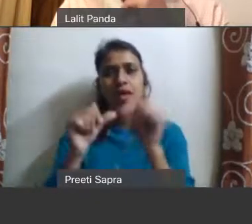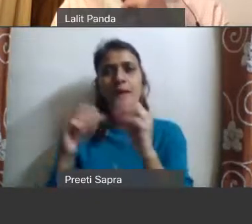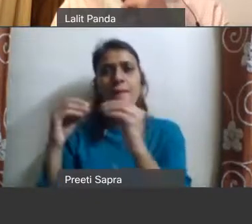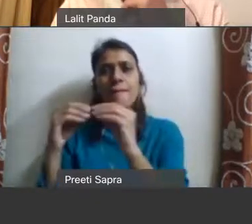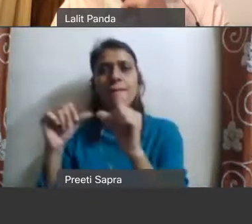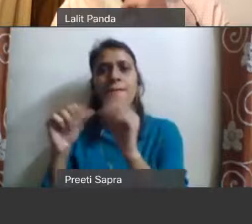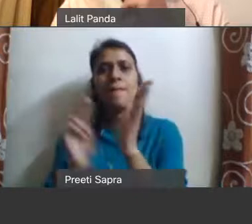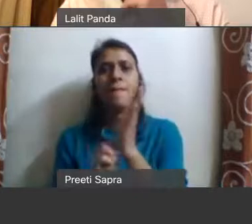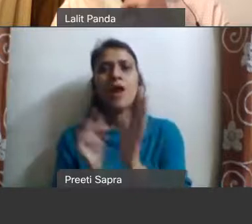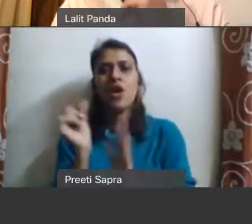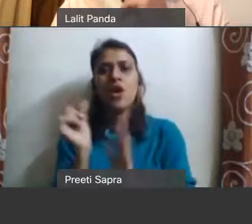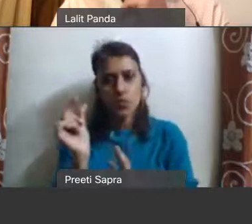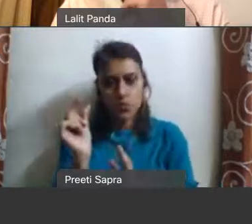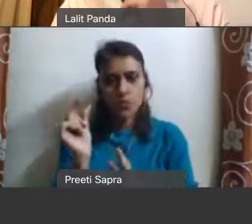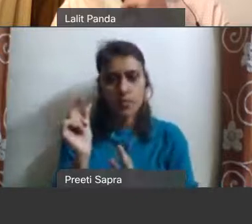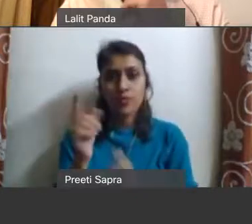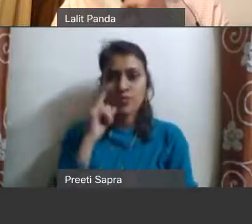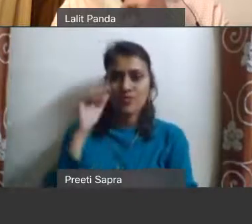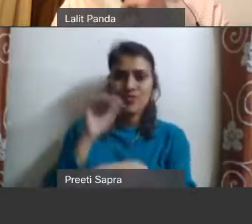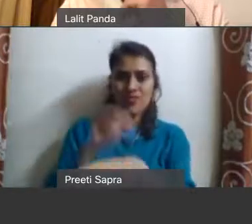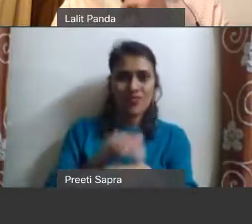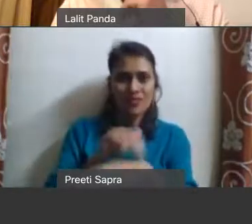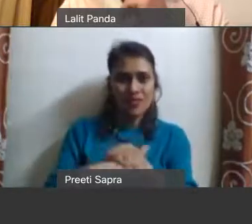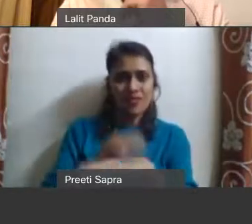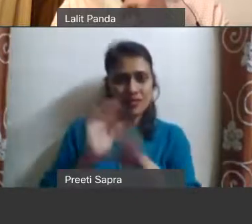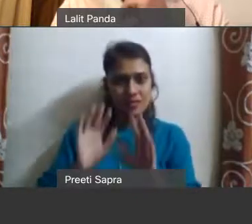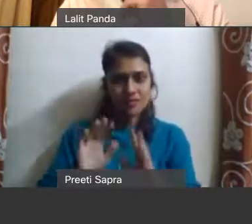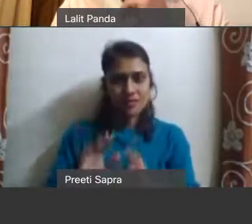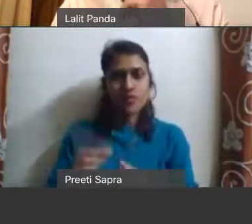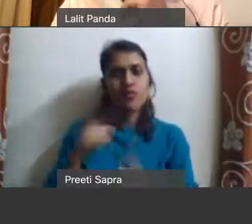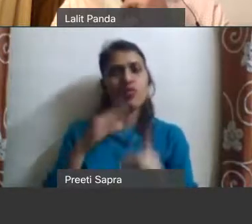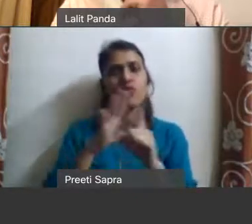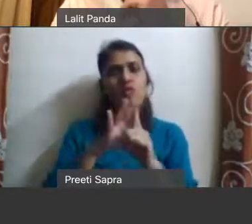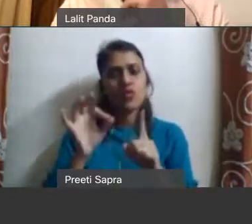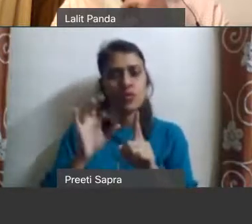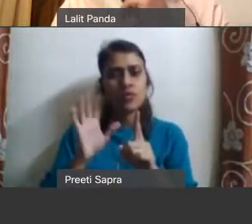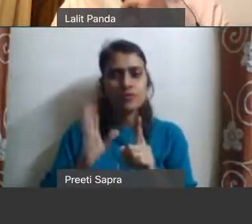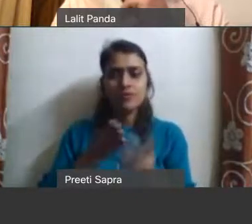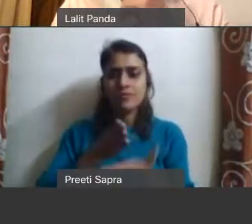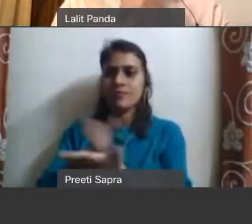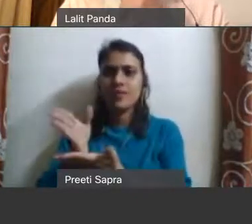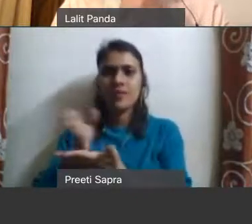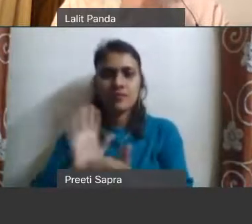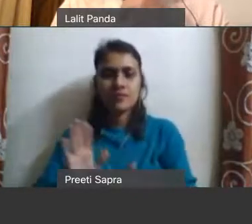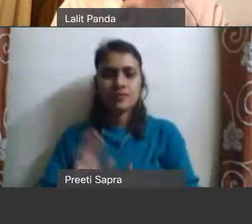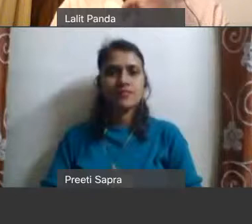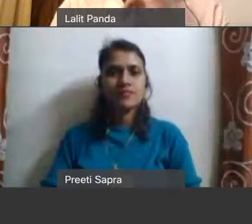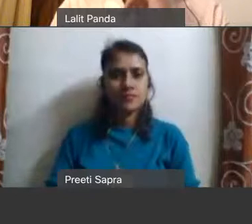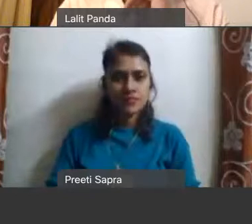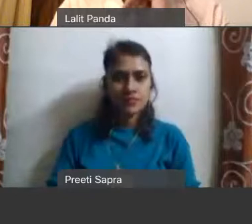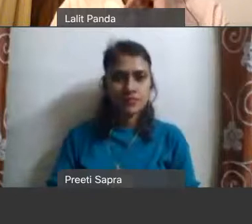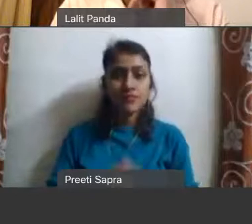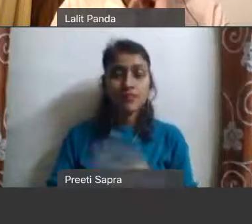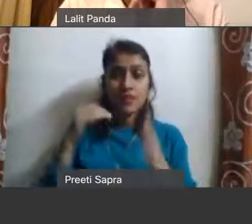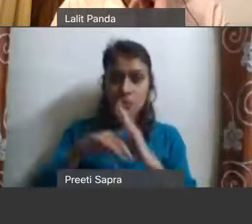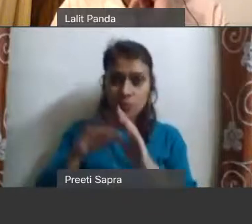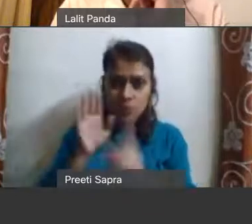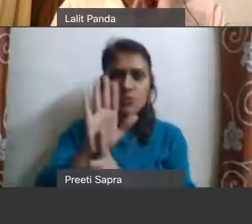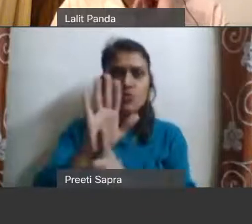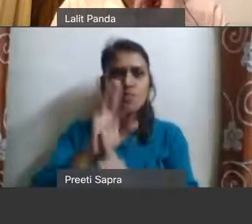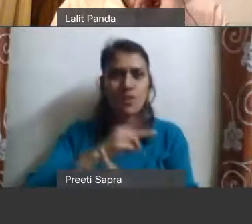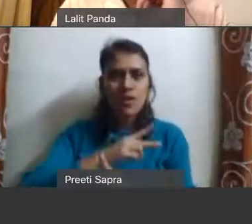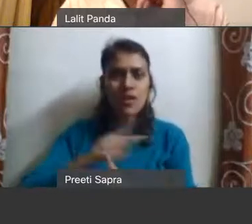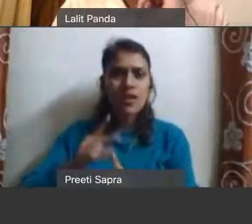Nariman and recognized, so on and so forth, even without going to indirect discrimination, even without going into expressivist account, which